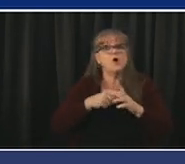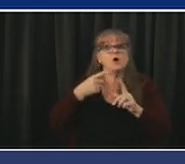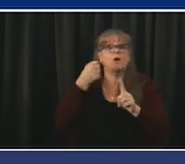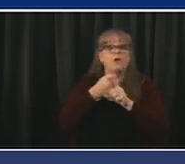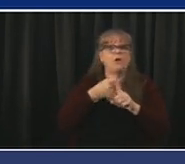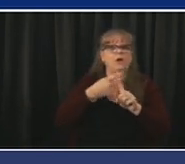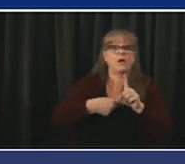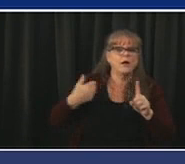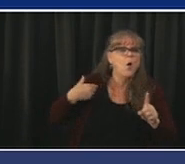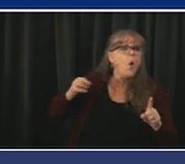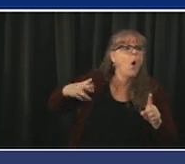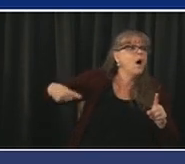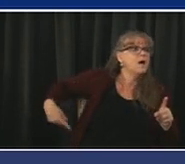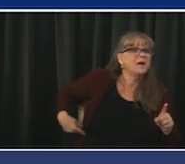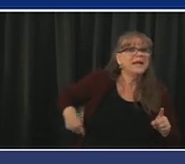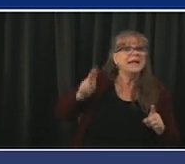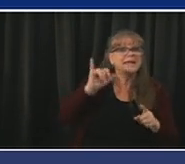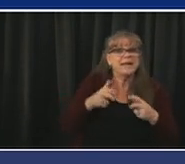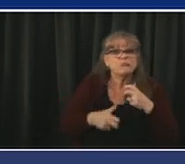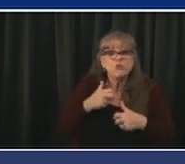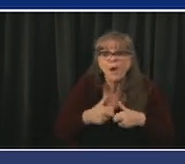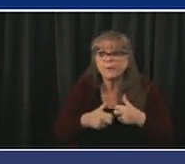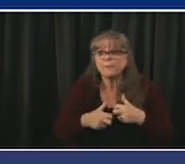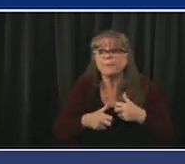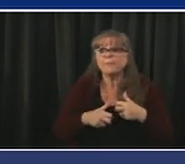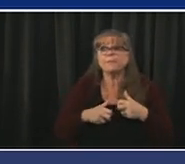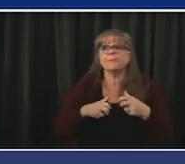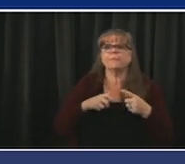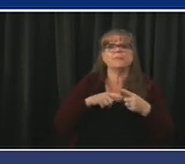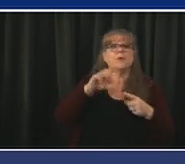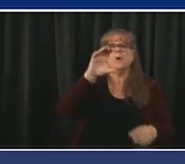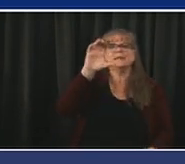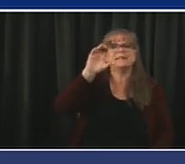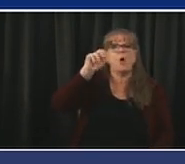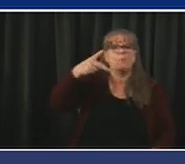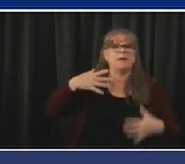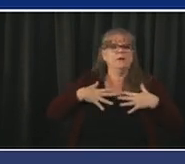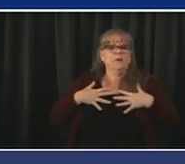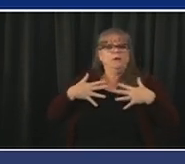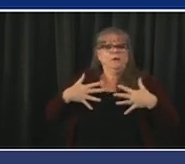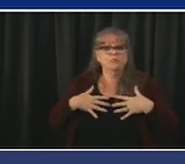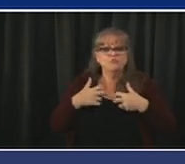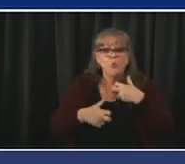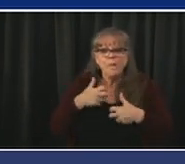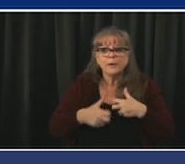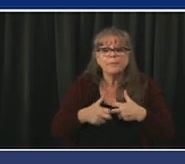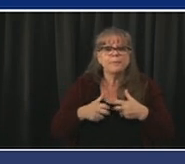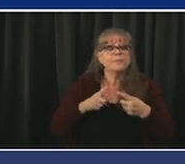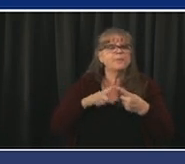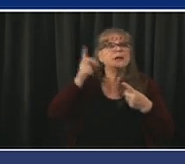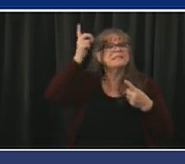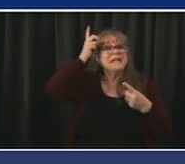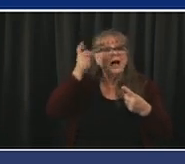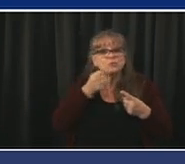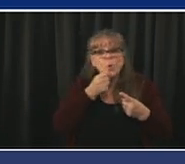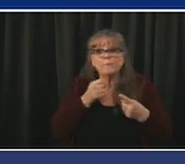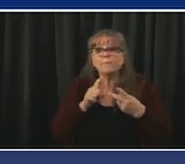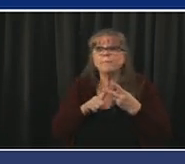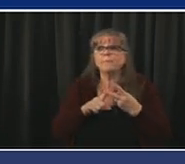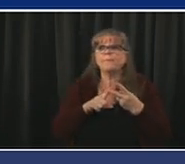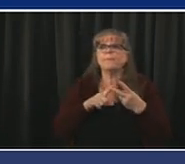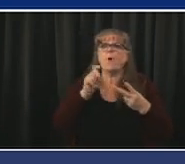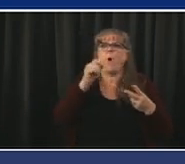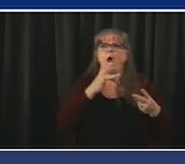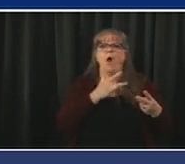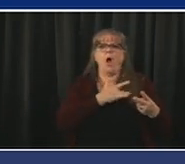COPD, diabetes, Down syndrome, several specific heart conditions. You have obesity with a BMI of